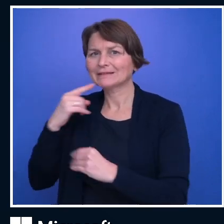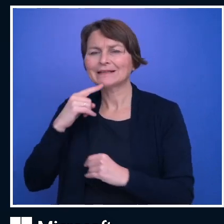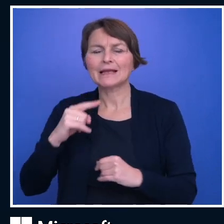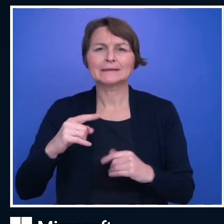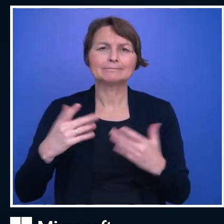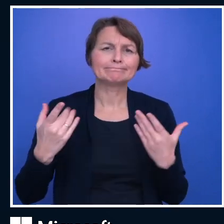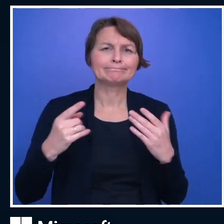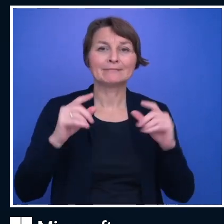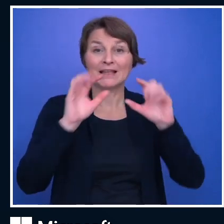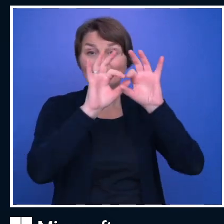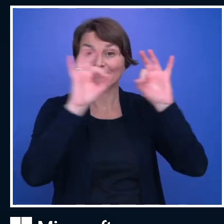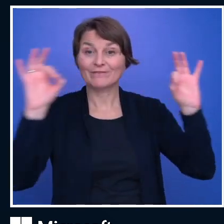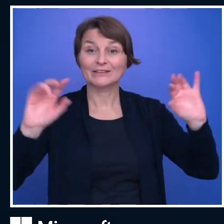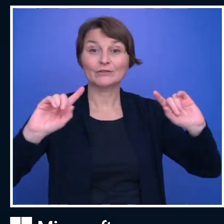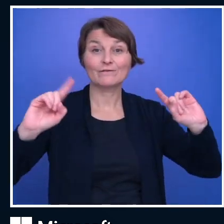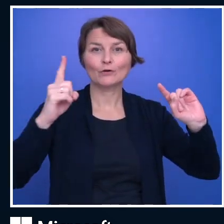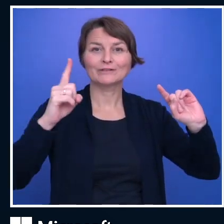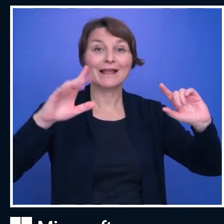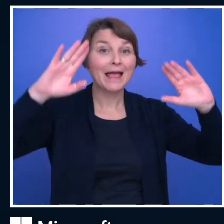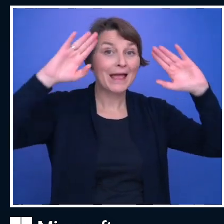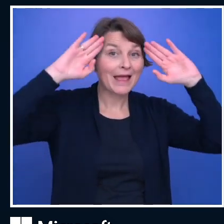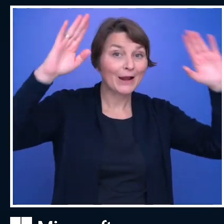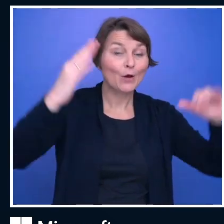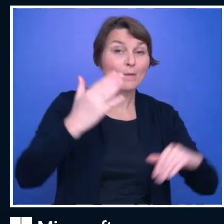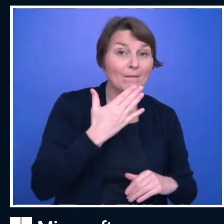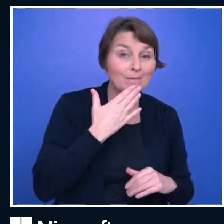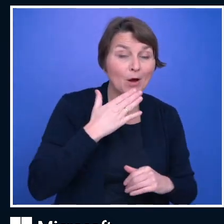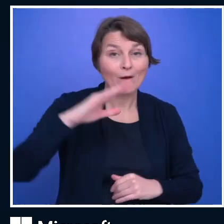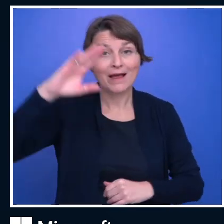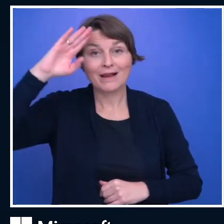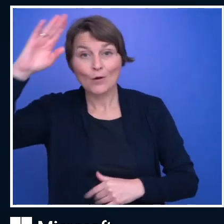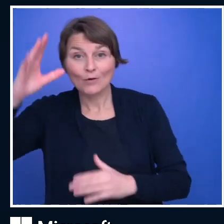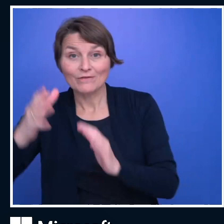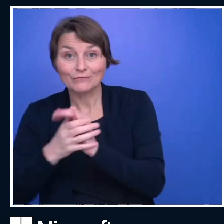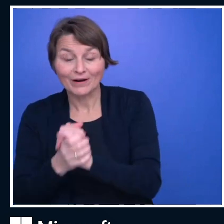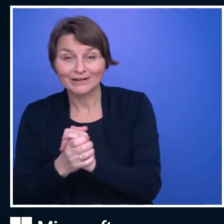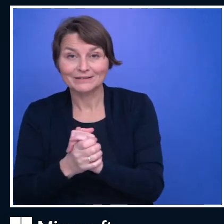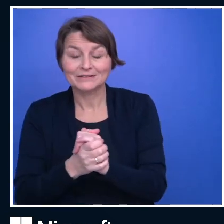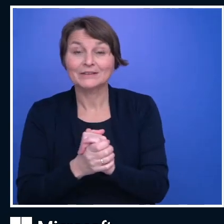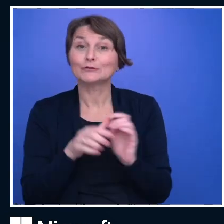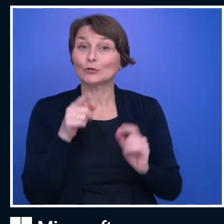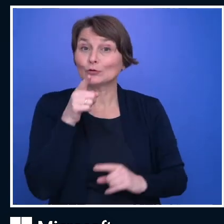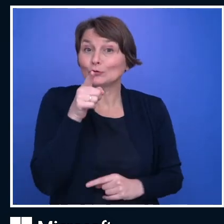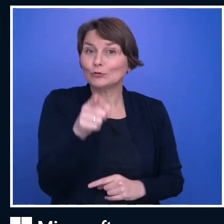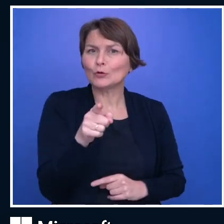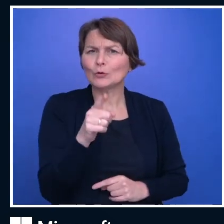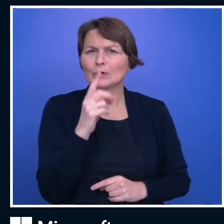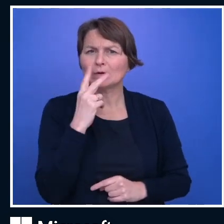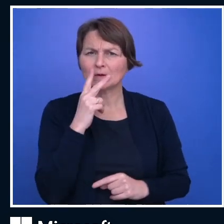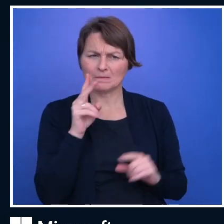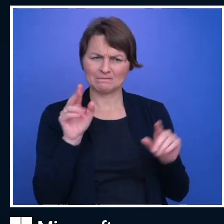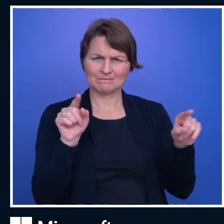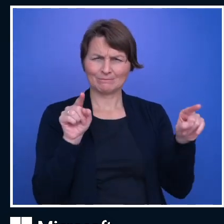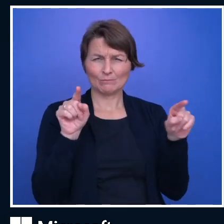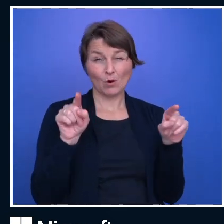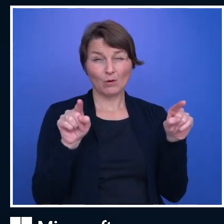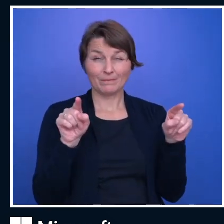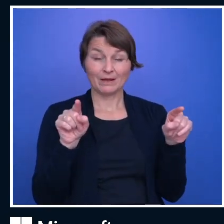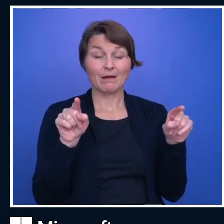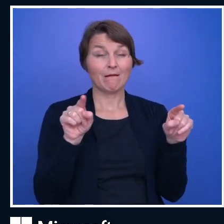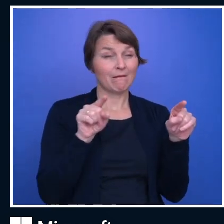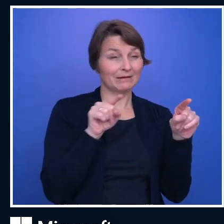friend. All right, now what you have to look at is what is the probability that given you have a